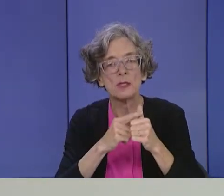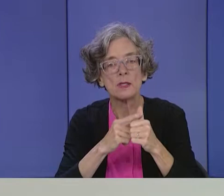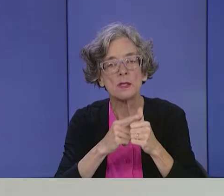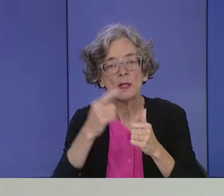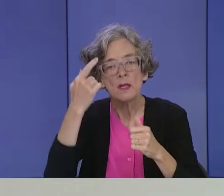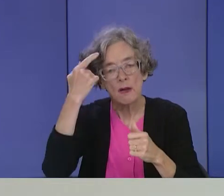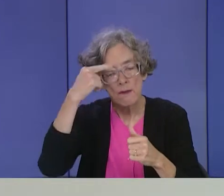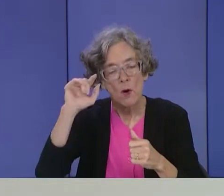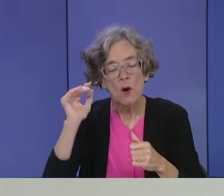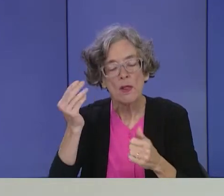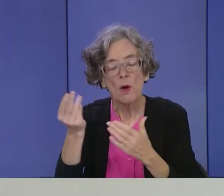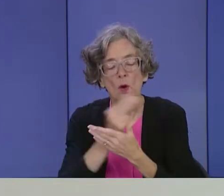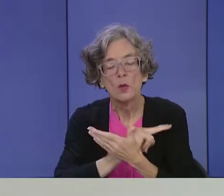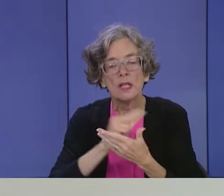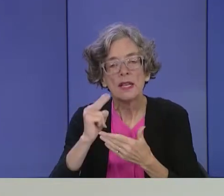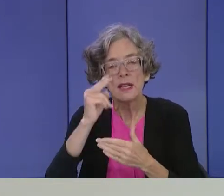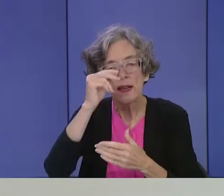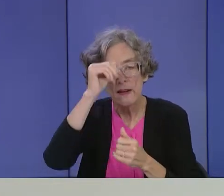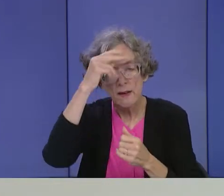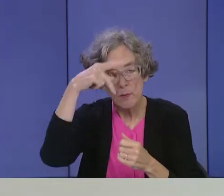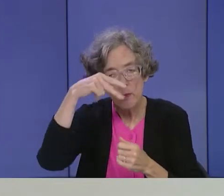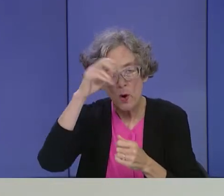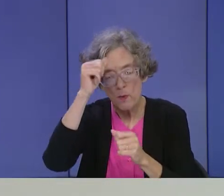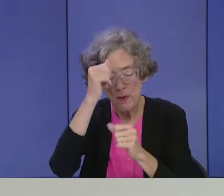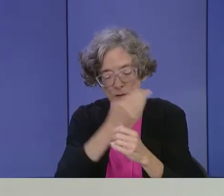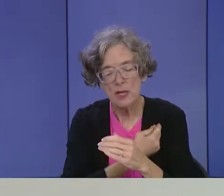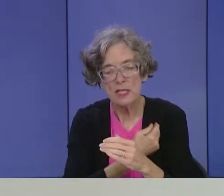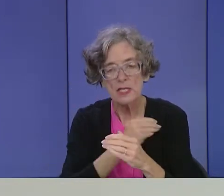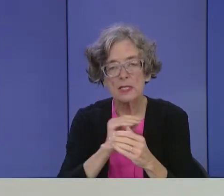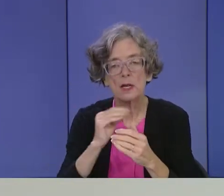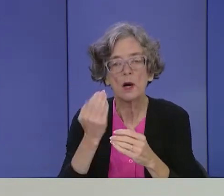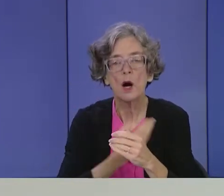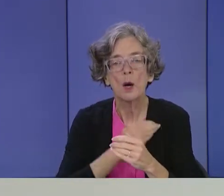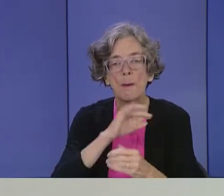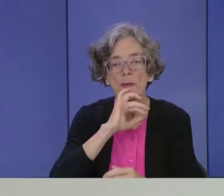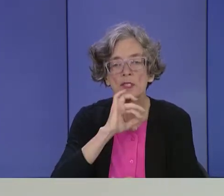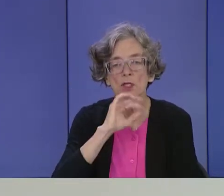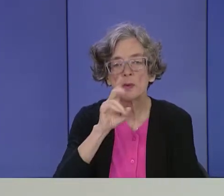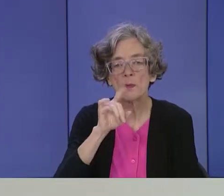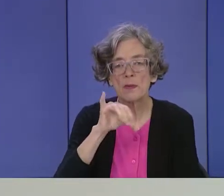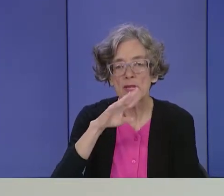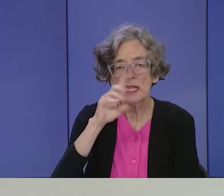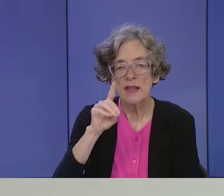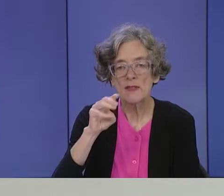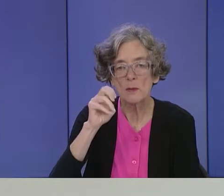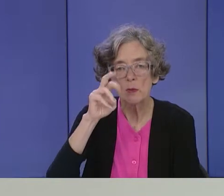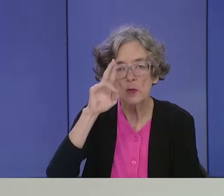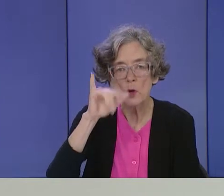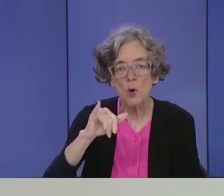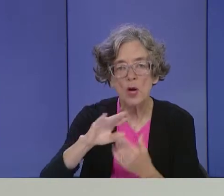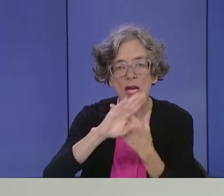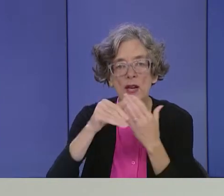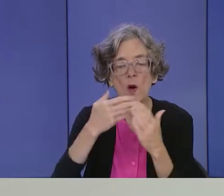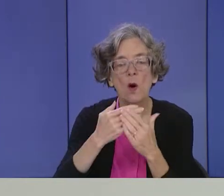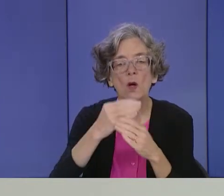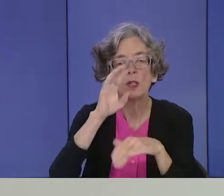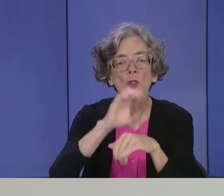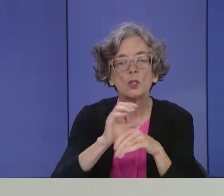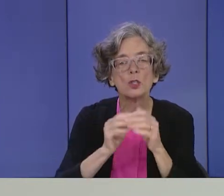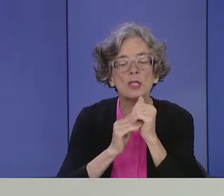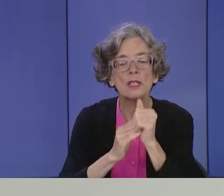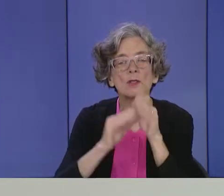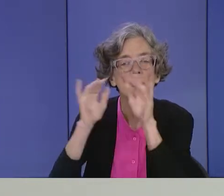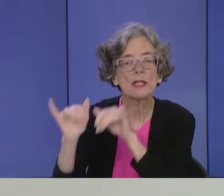For our Holy Father, Pope Francis, our Bishop David Molloy, and all church leaders, that they would